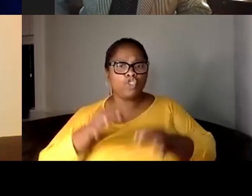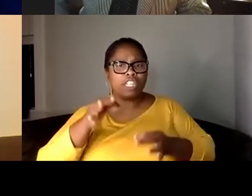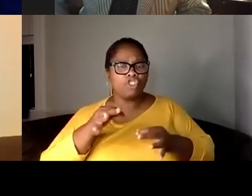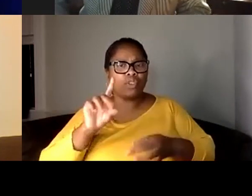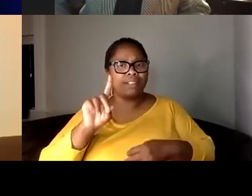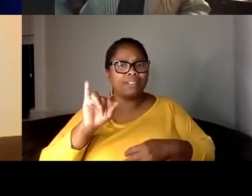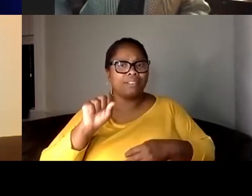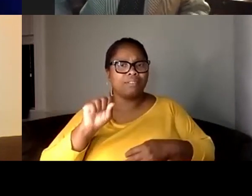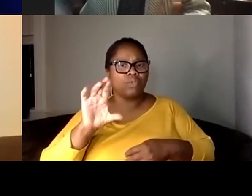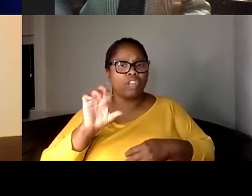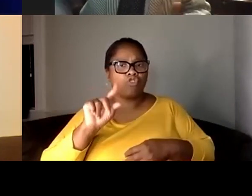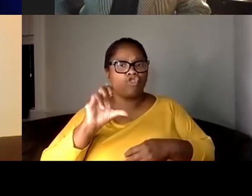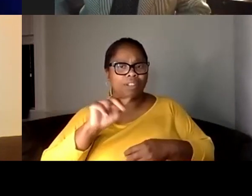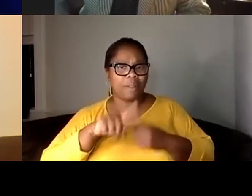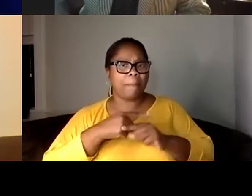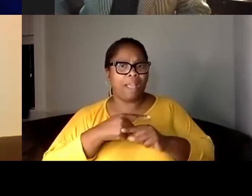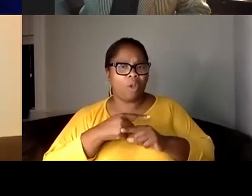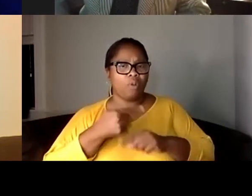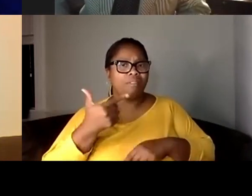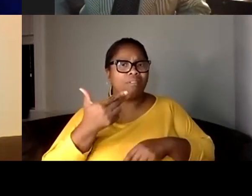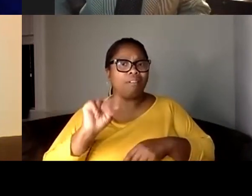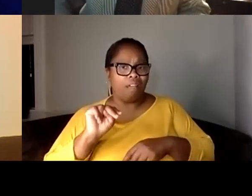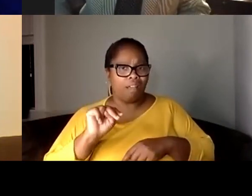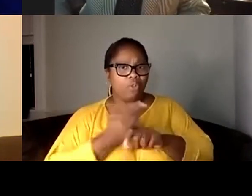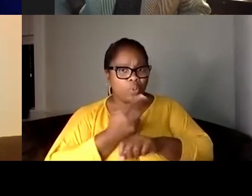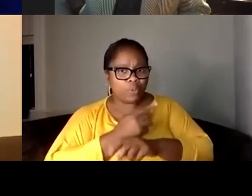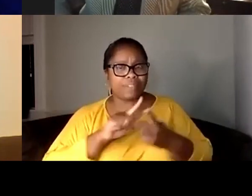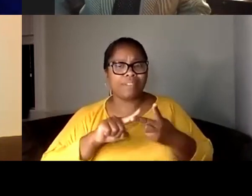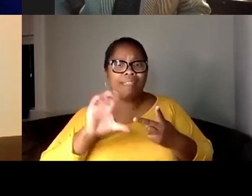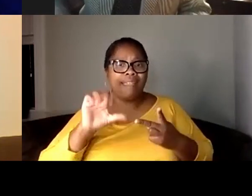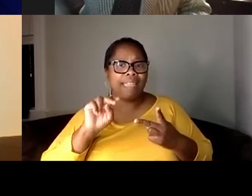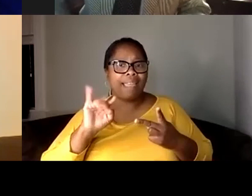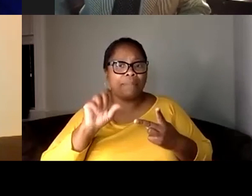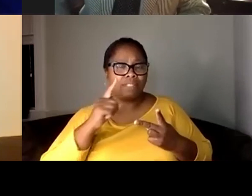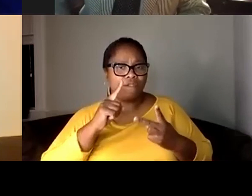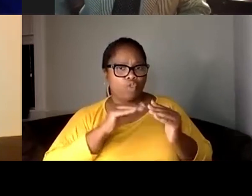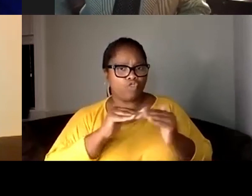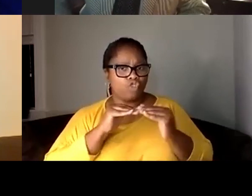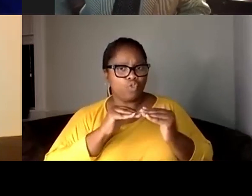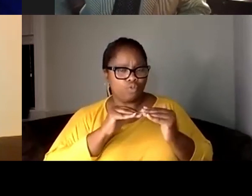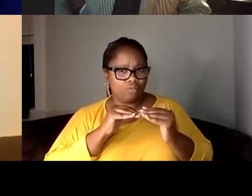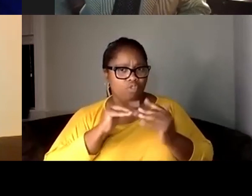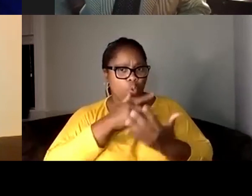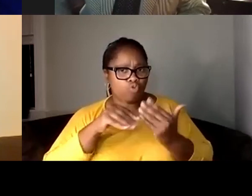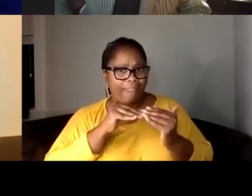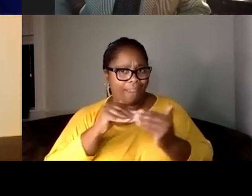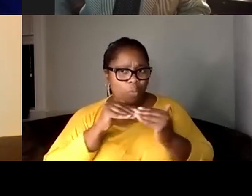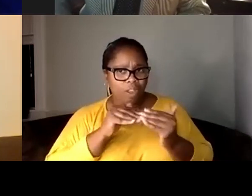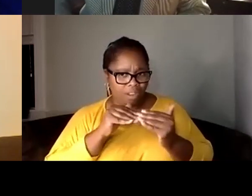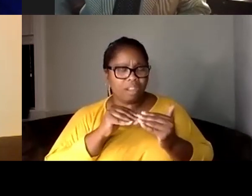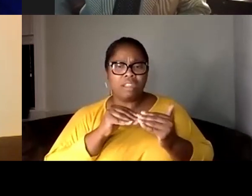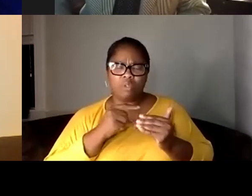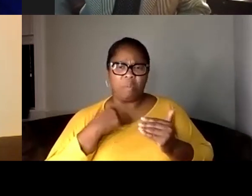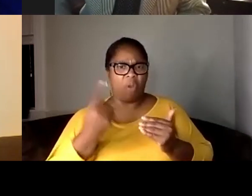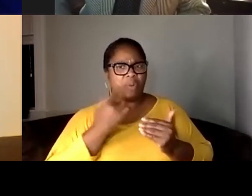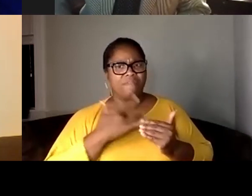years ago, cannabis laws that we have now, social equity we passed. It was grassroots support that helped us do that. So I'm always honored to